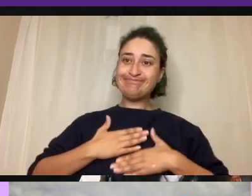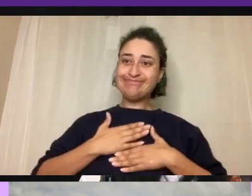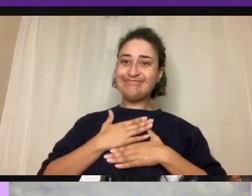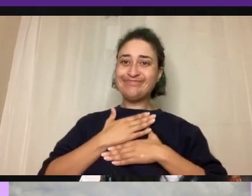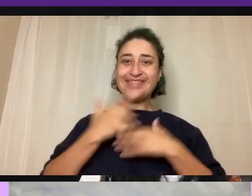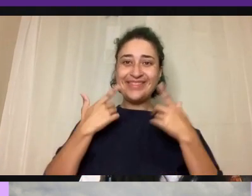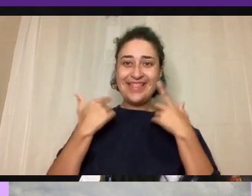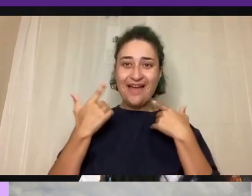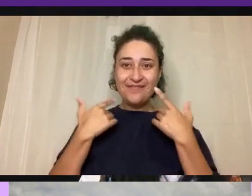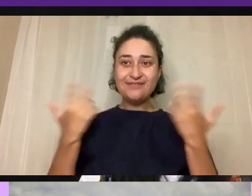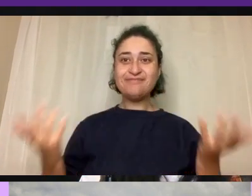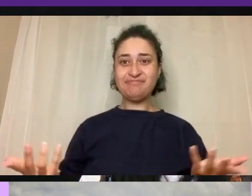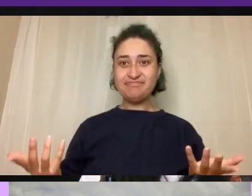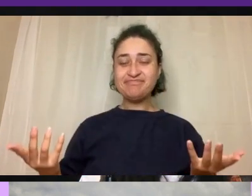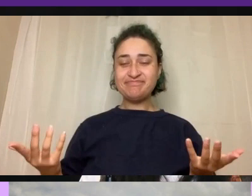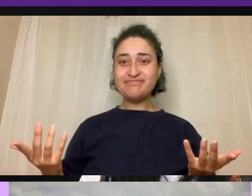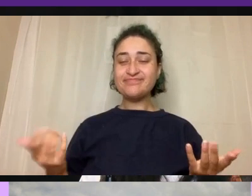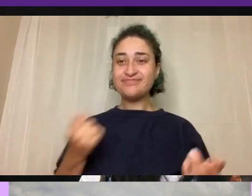the,